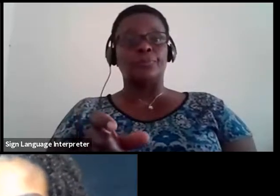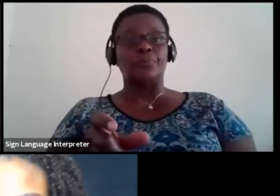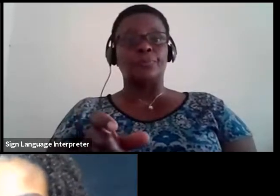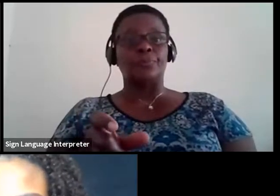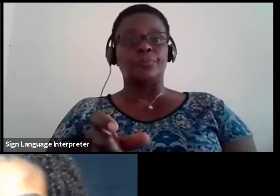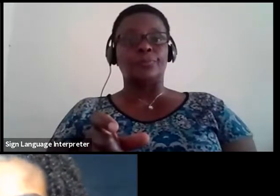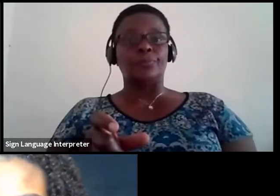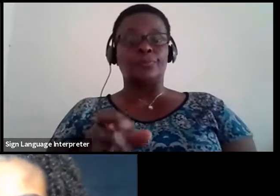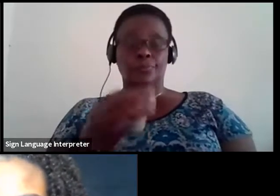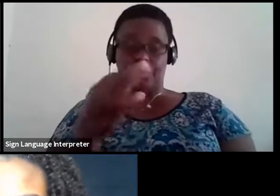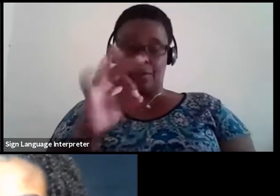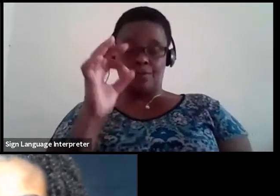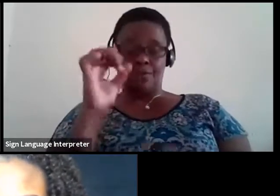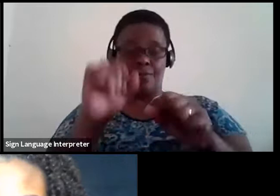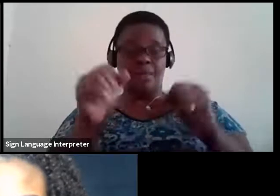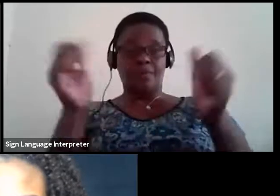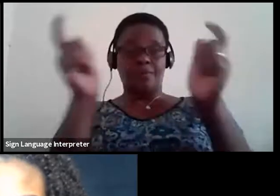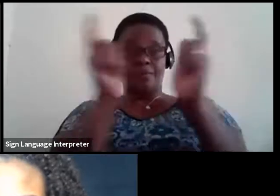to solve a